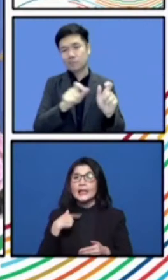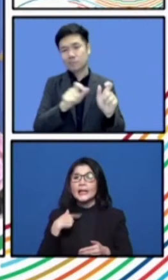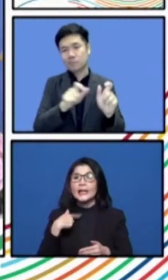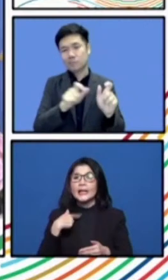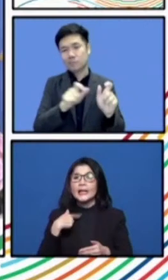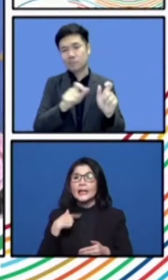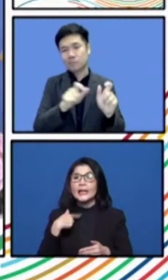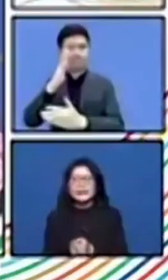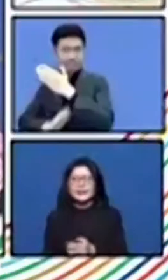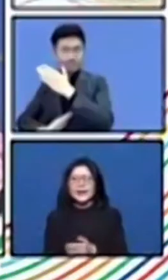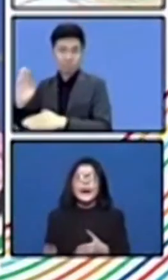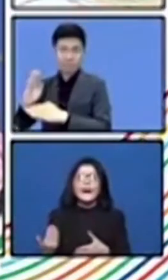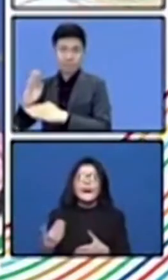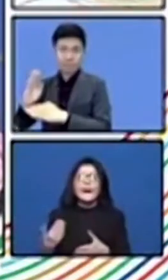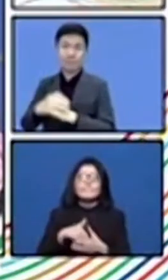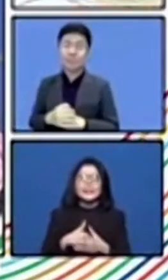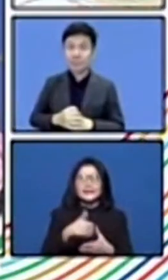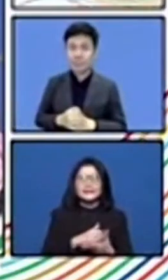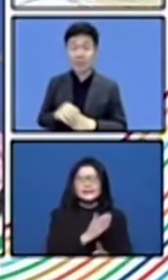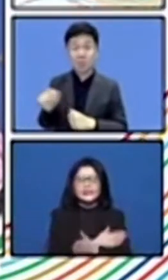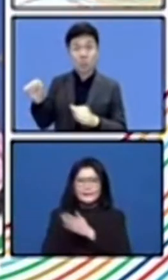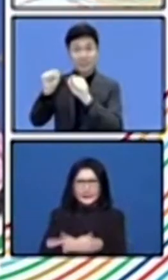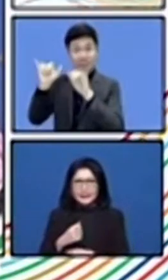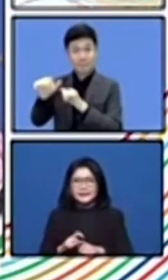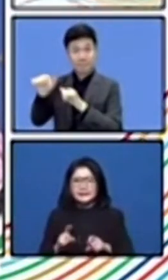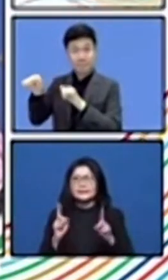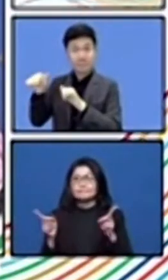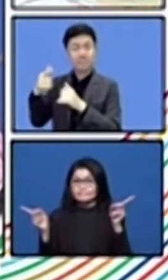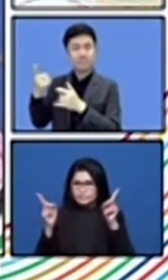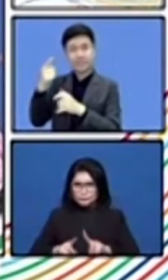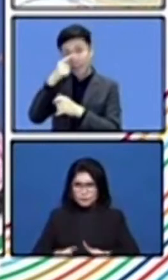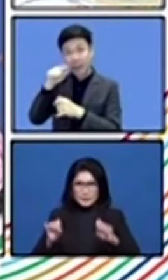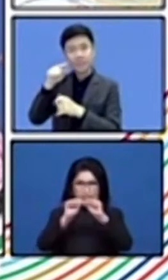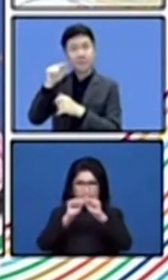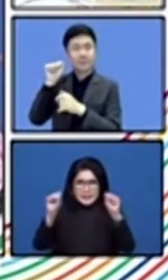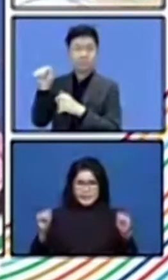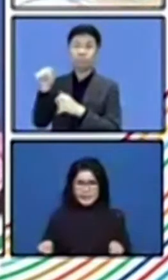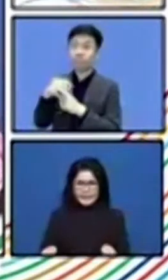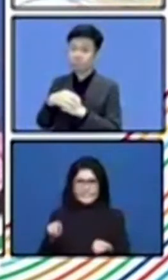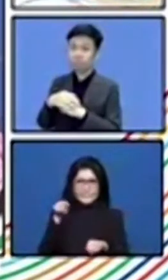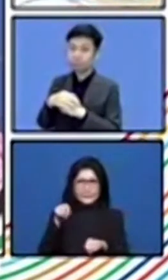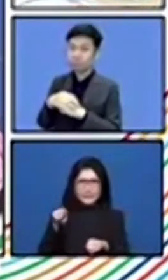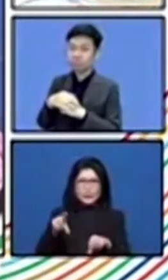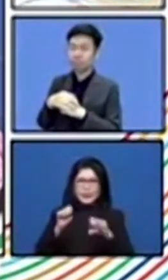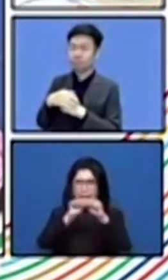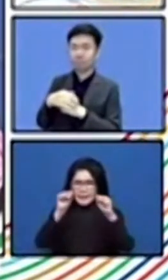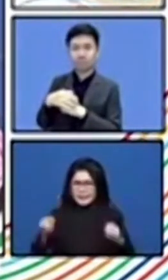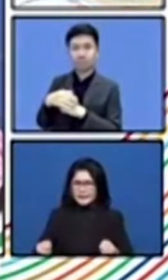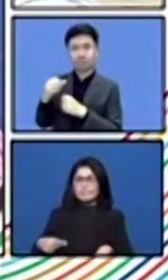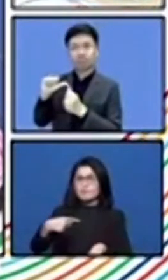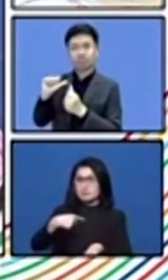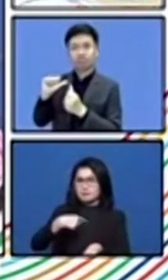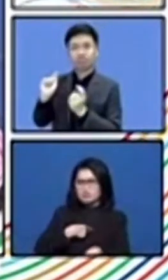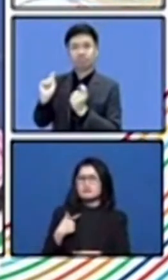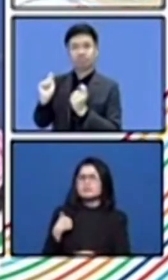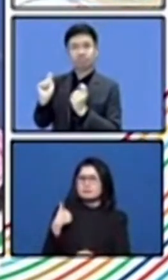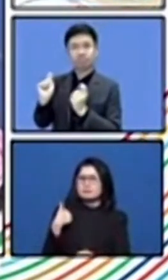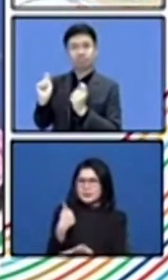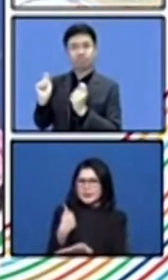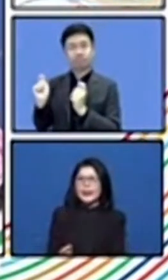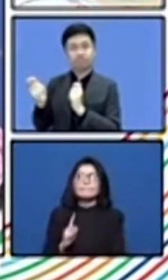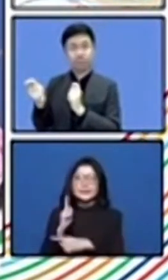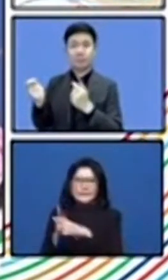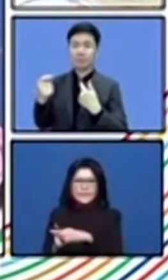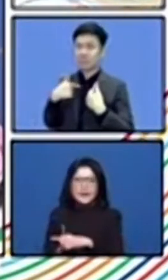so the system is the precondition for me to act as a